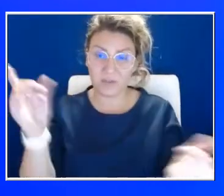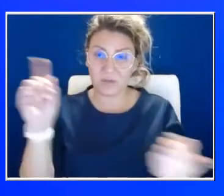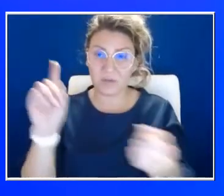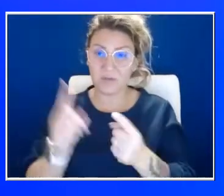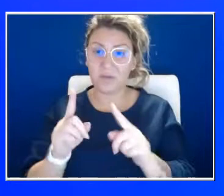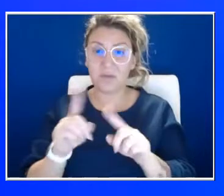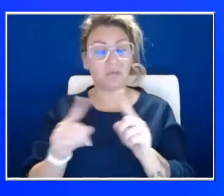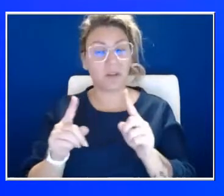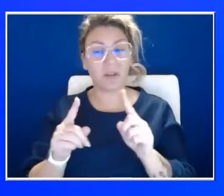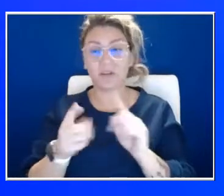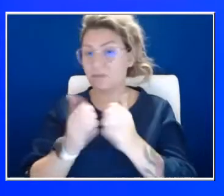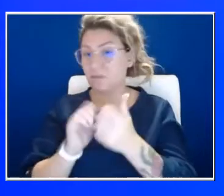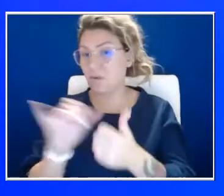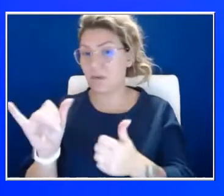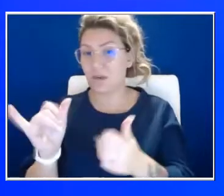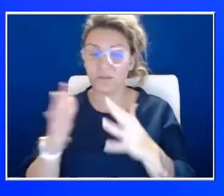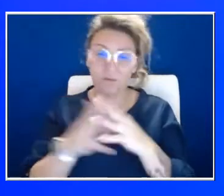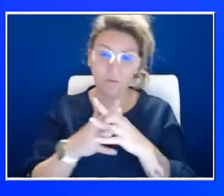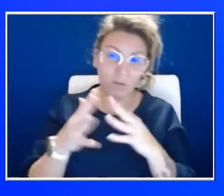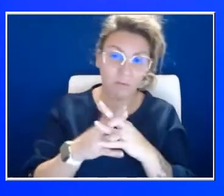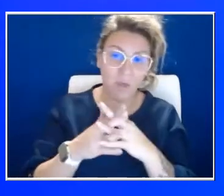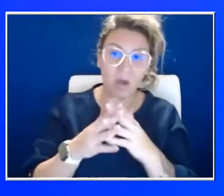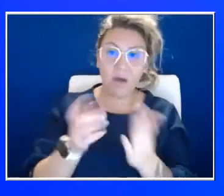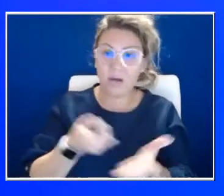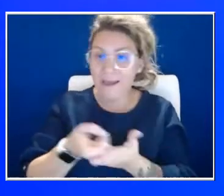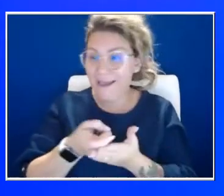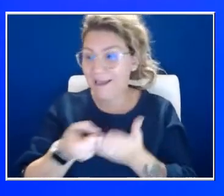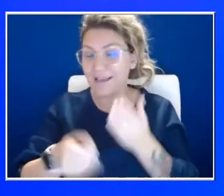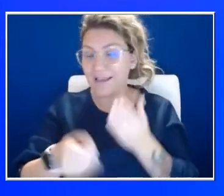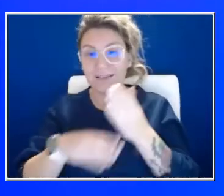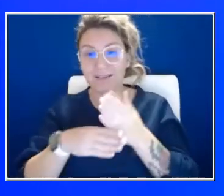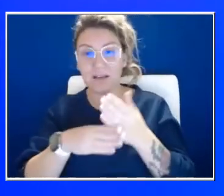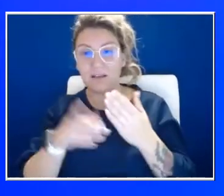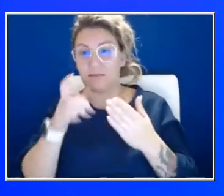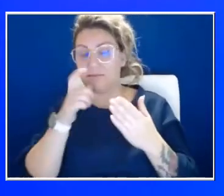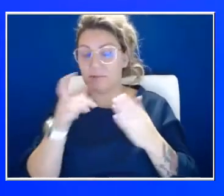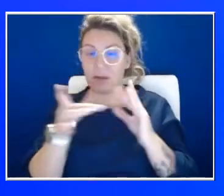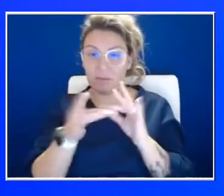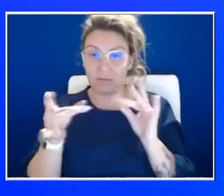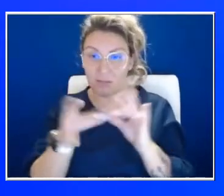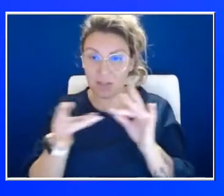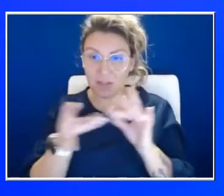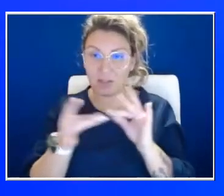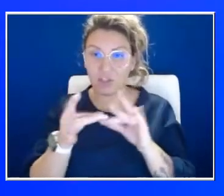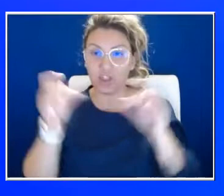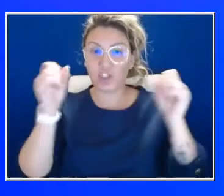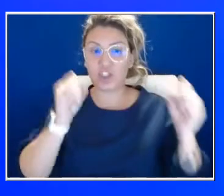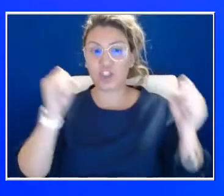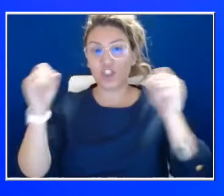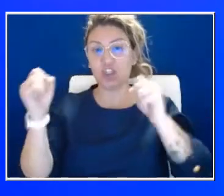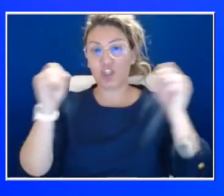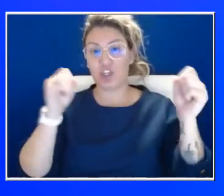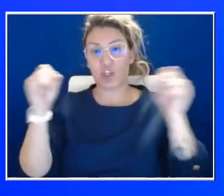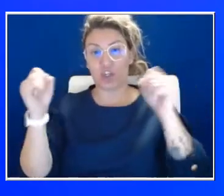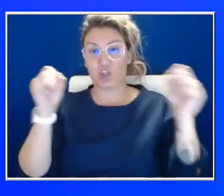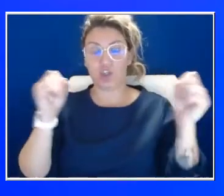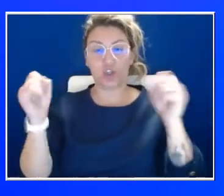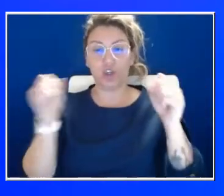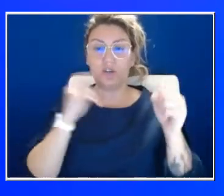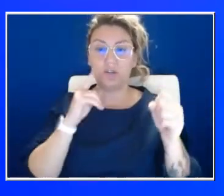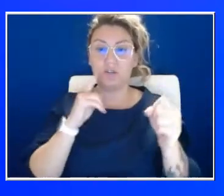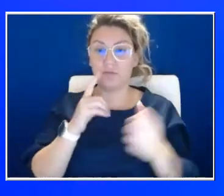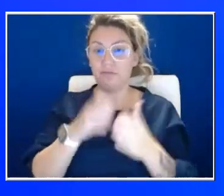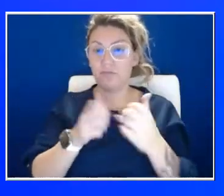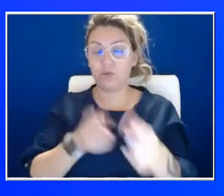football, hockey, soccer, and actually one that they didn't mention in that AAP study is cheer. Per participation rate, the head and